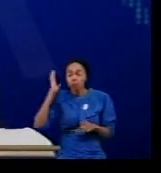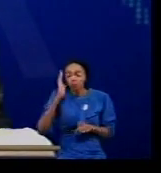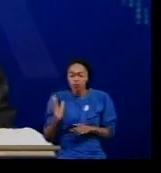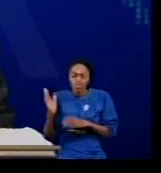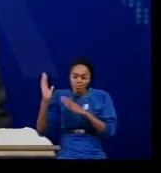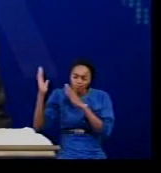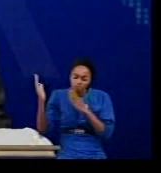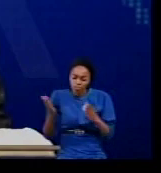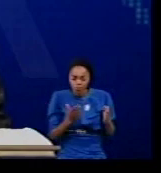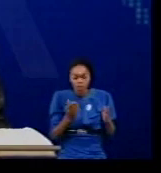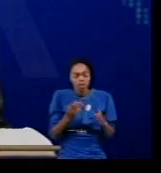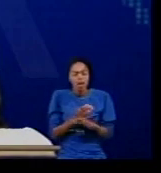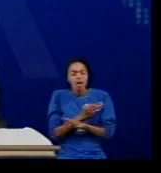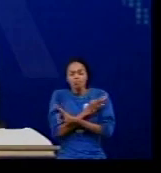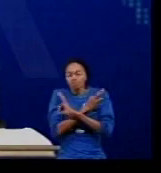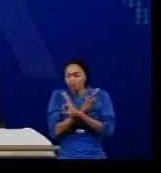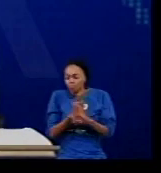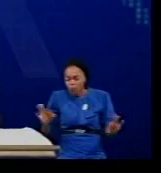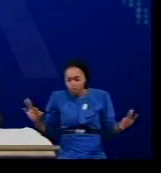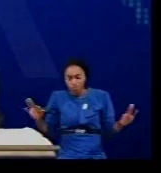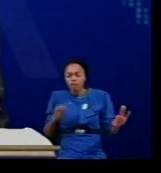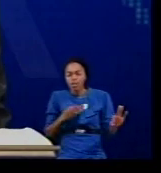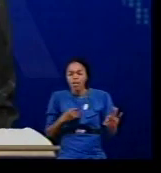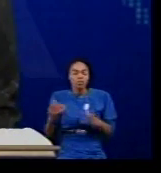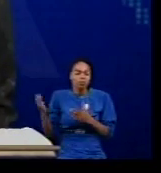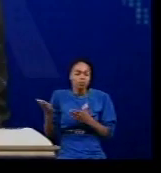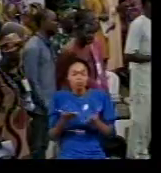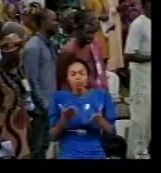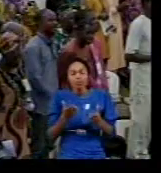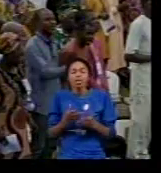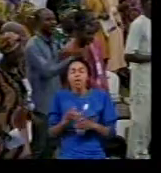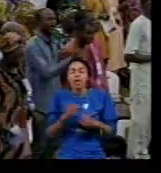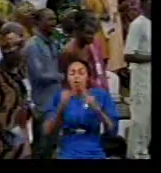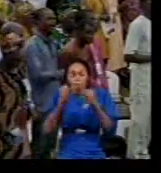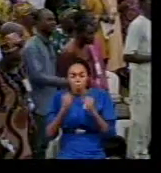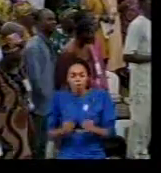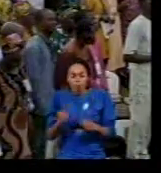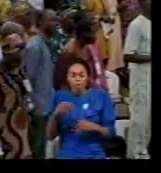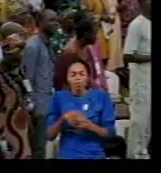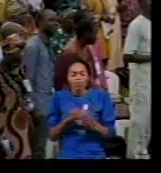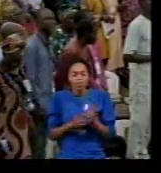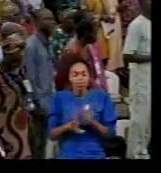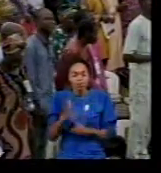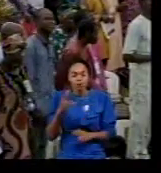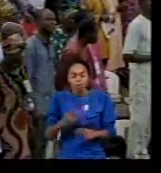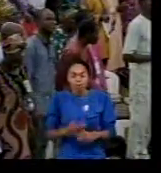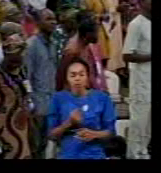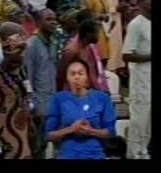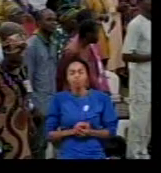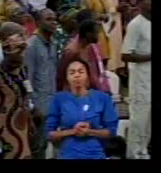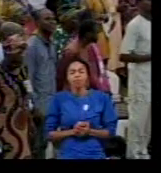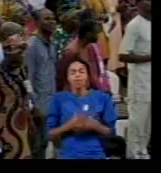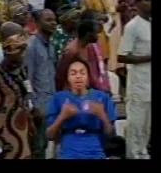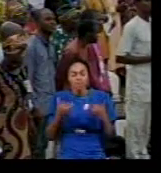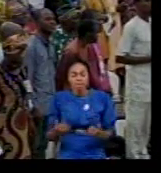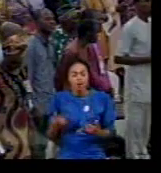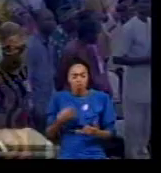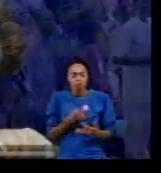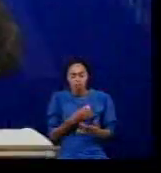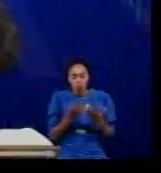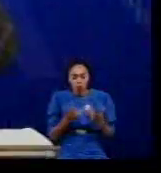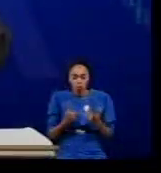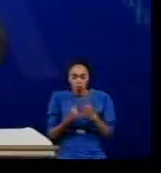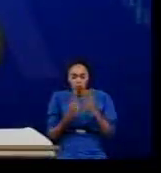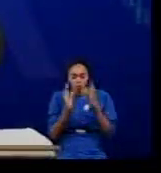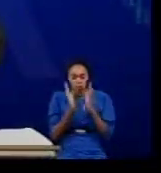look at Judges chapter 6 and look at the condition and the situation of the Israelites at that time. When the Lord calls us,